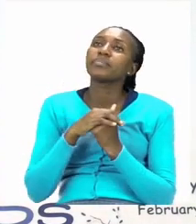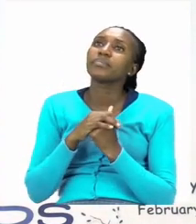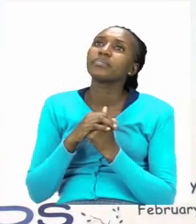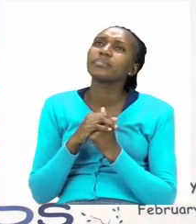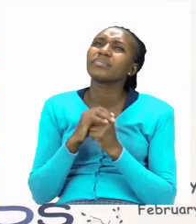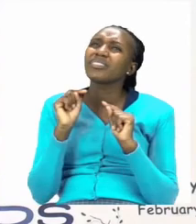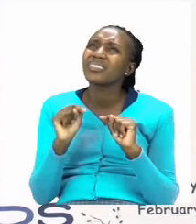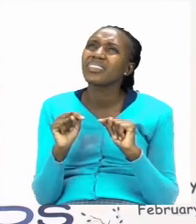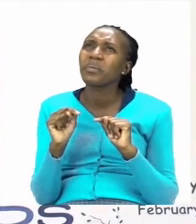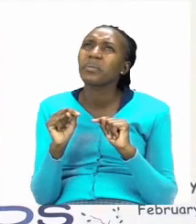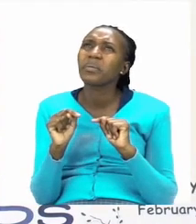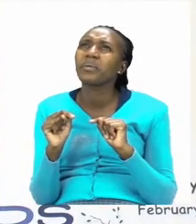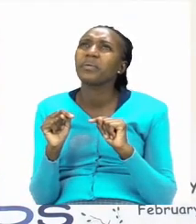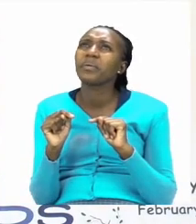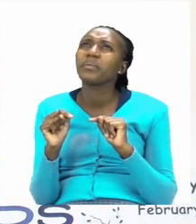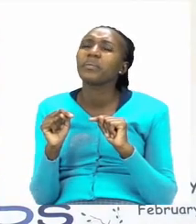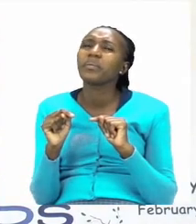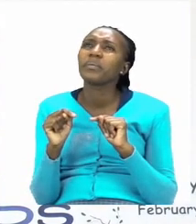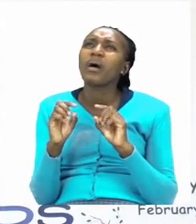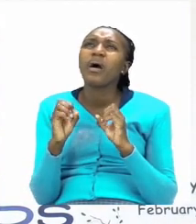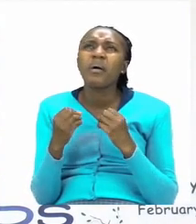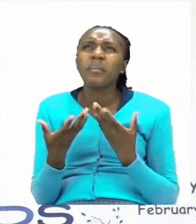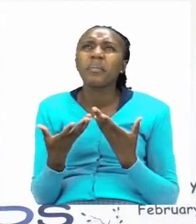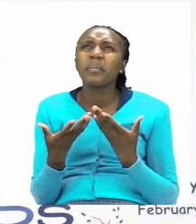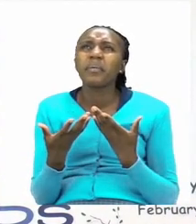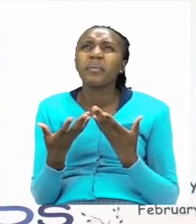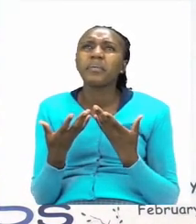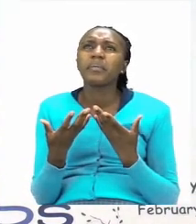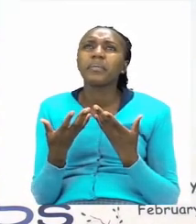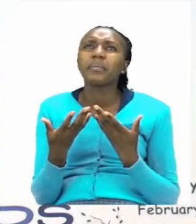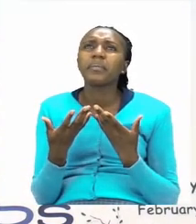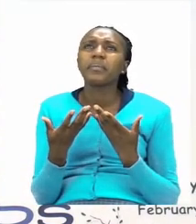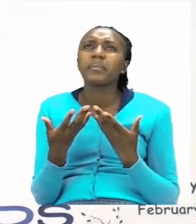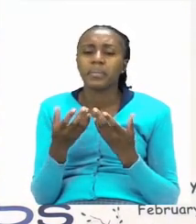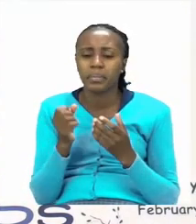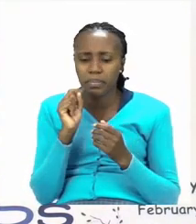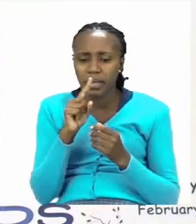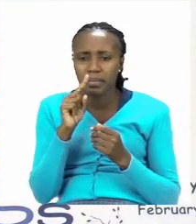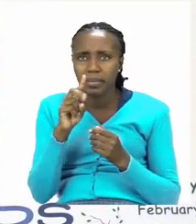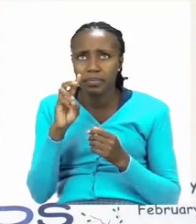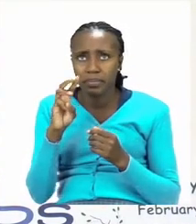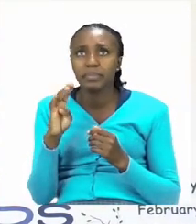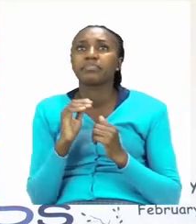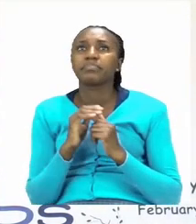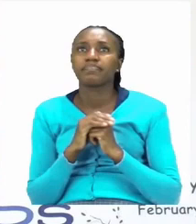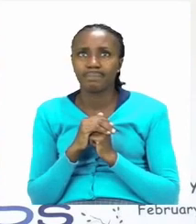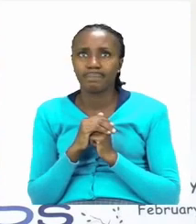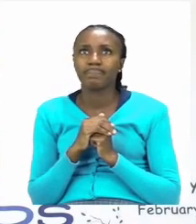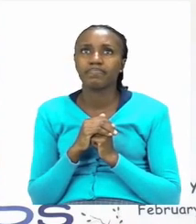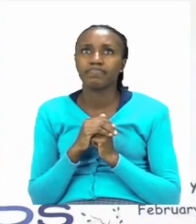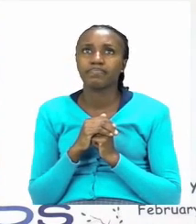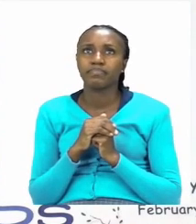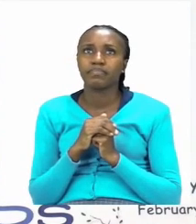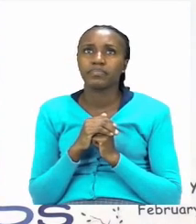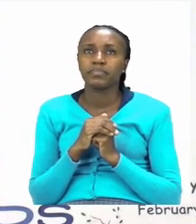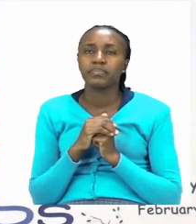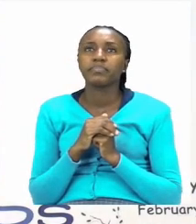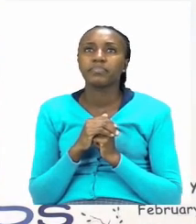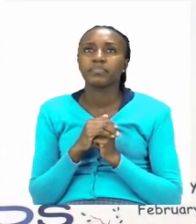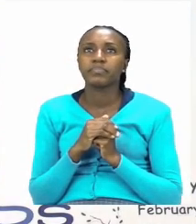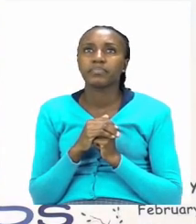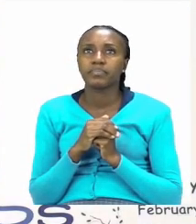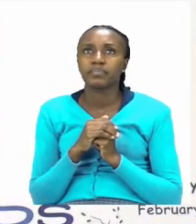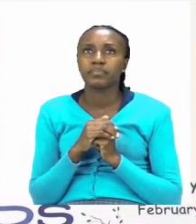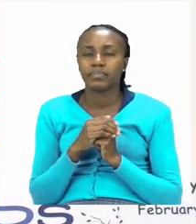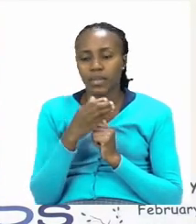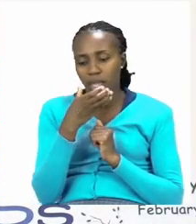to find out how many more there are, we need to count from the number 5 for the apples